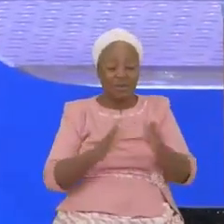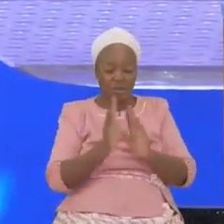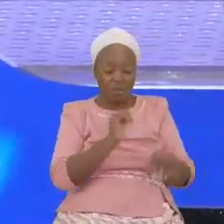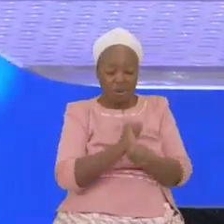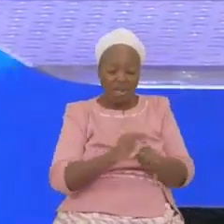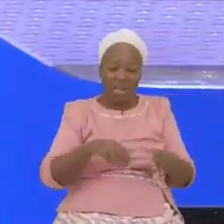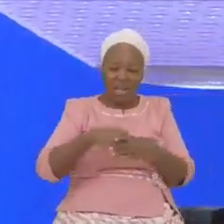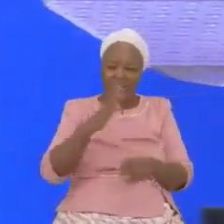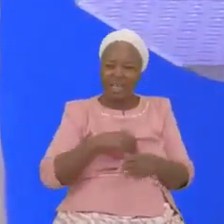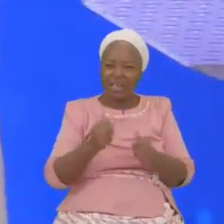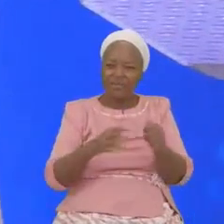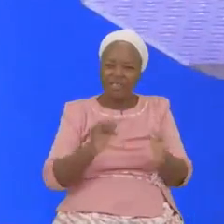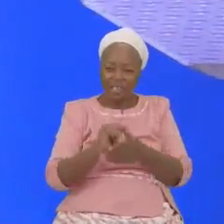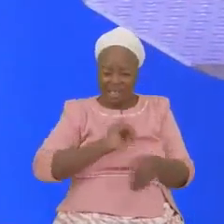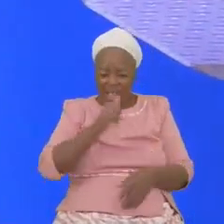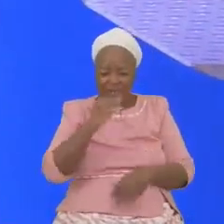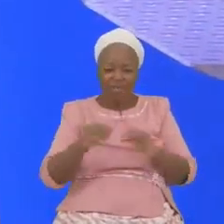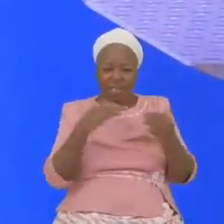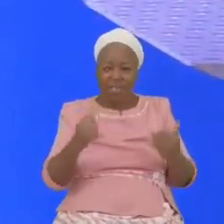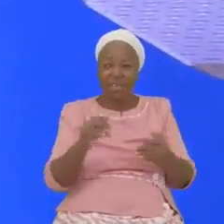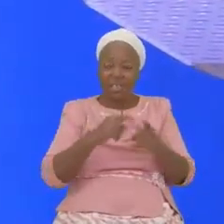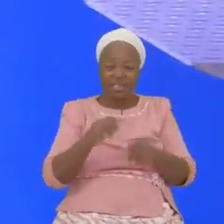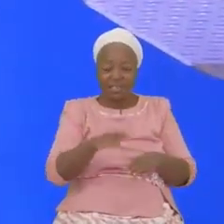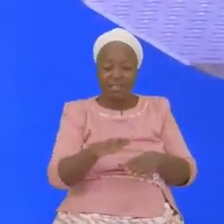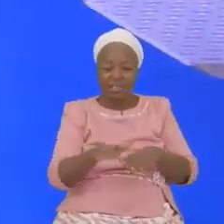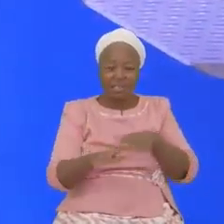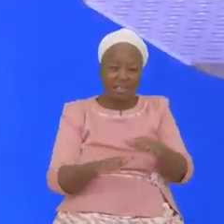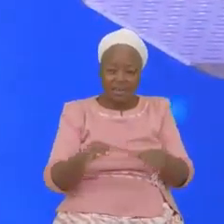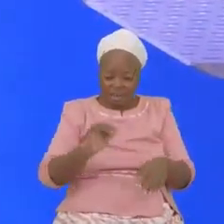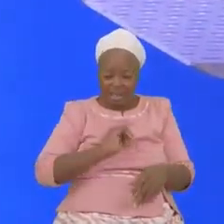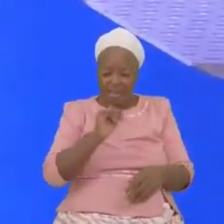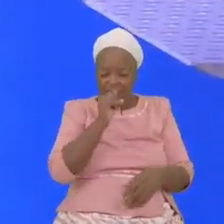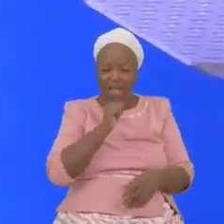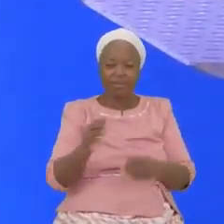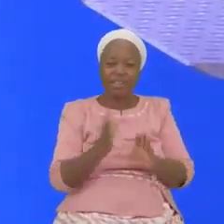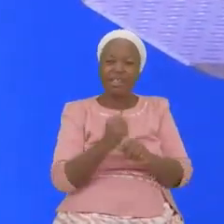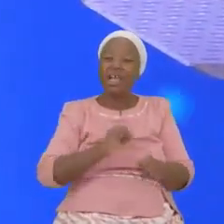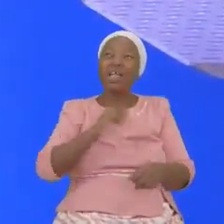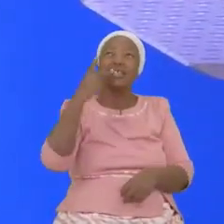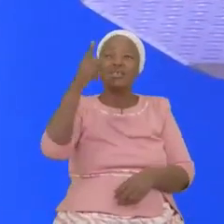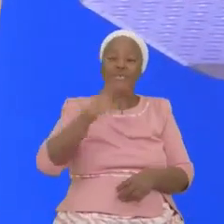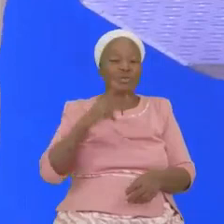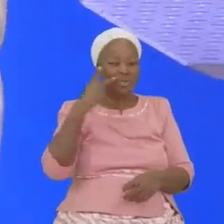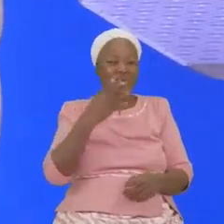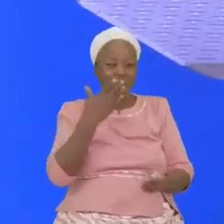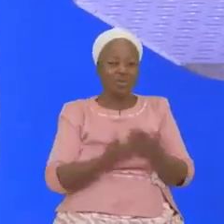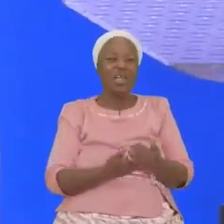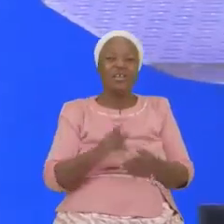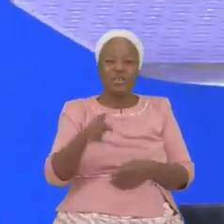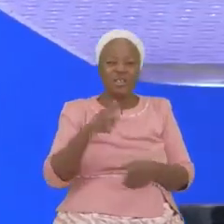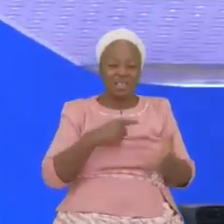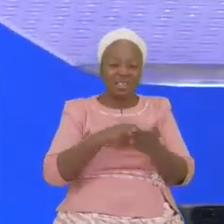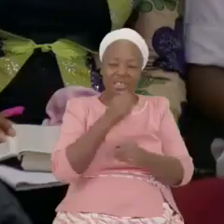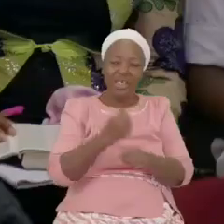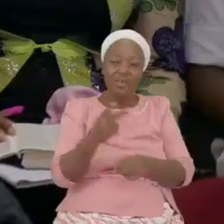and everything I'm doing now, and the steps I'm taking, I see God. You see very well. This year, you'll see